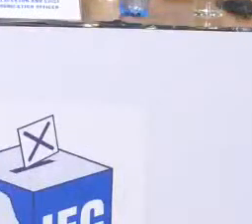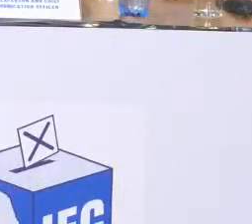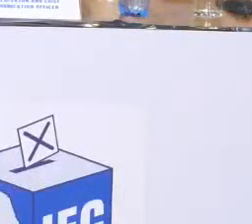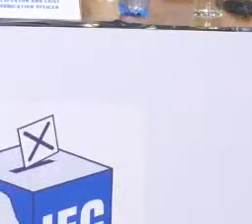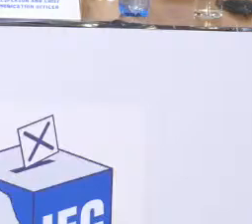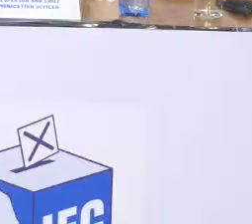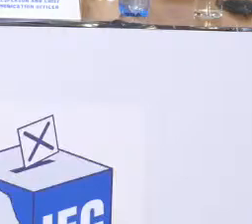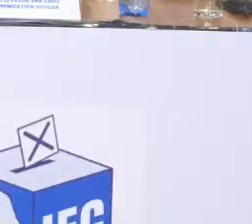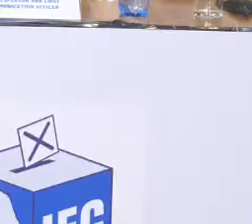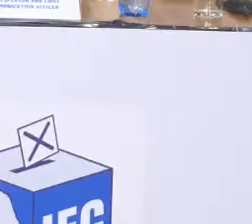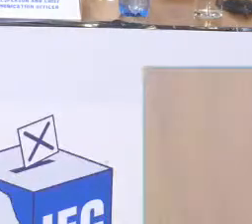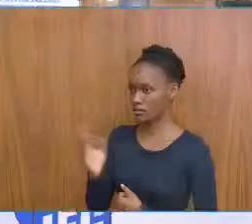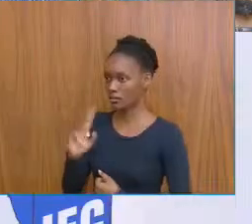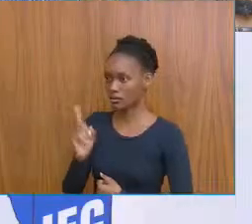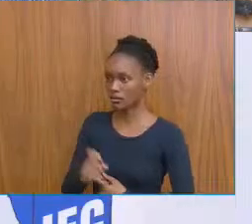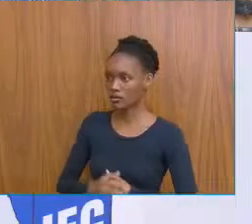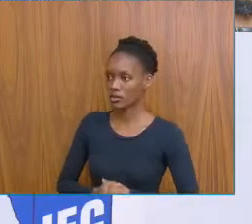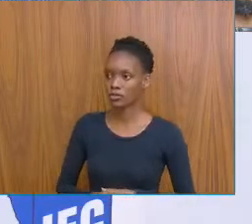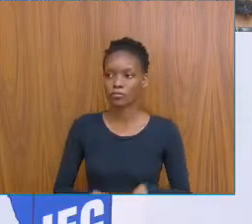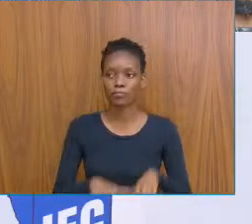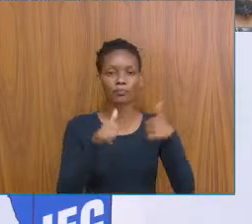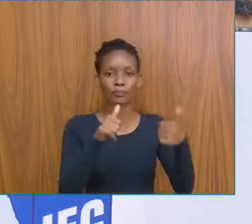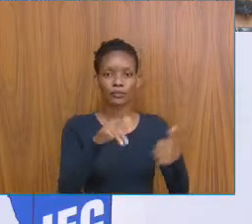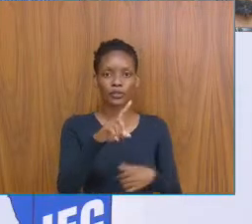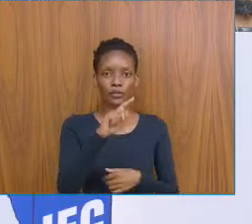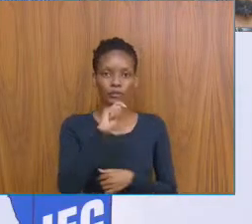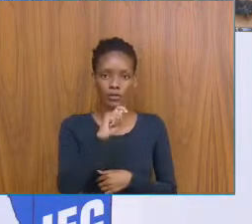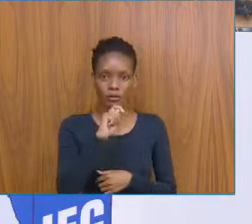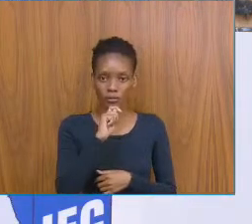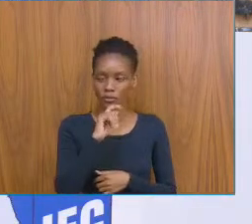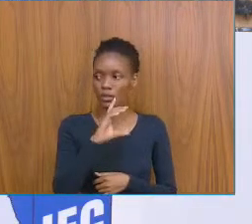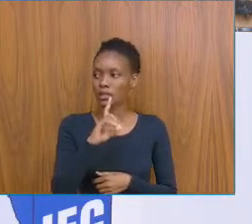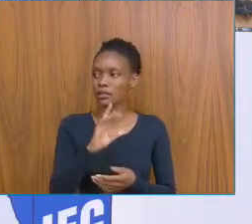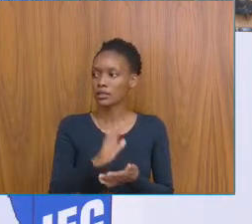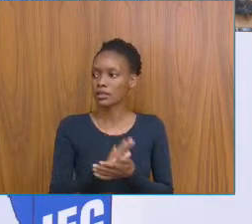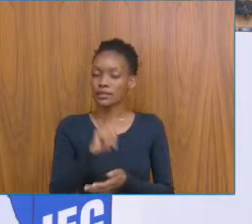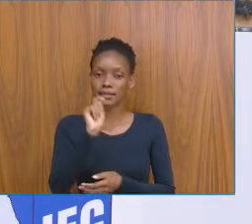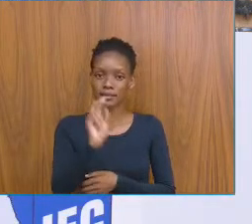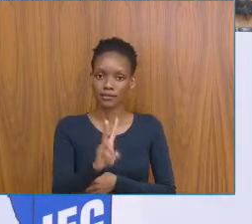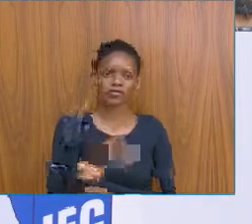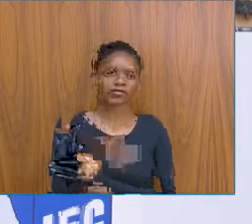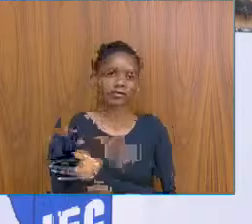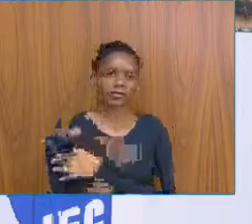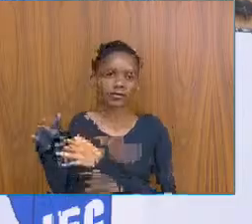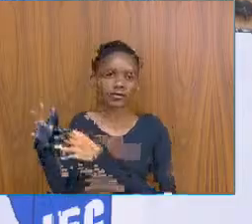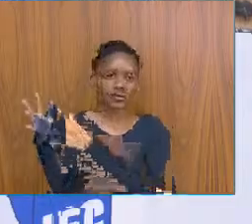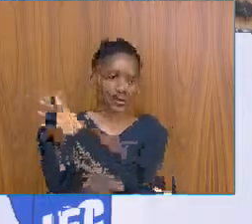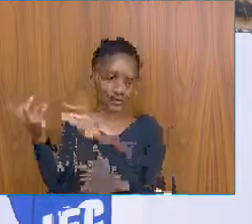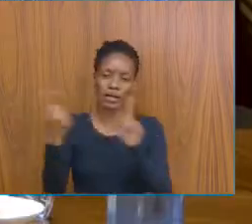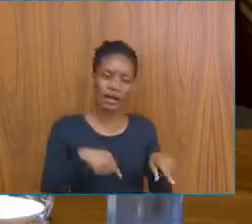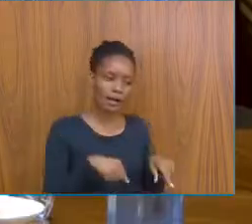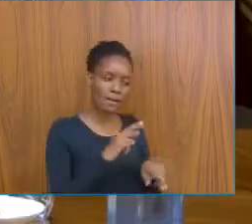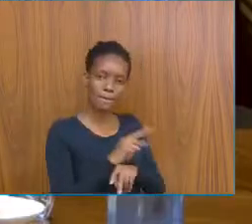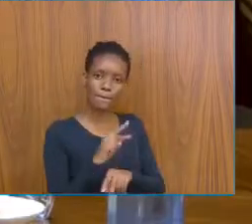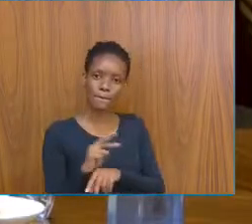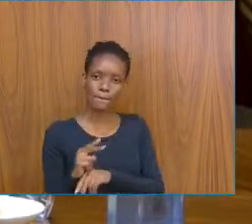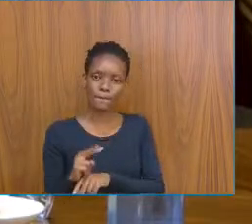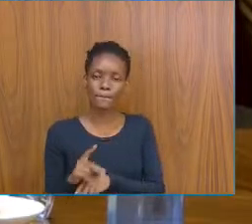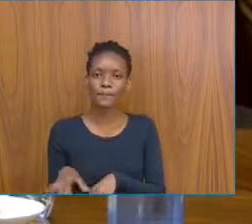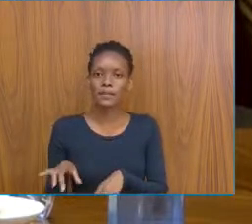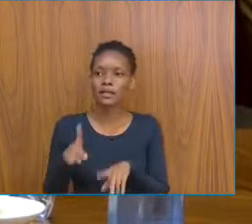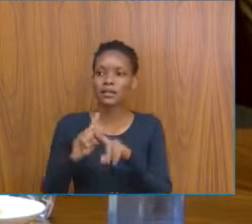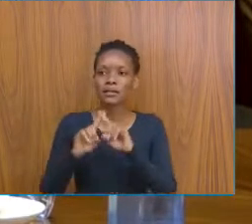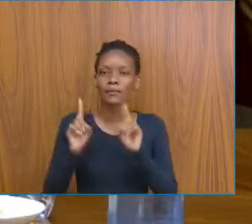I'm going to change. Thank you so much, President. Good morning. We Ganyo, MDN TV. I've got only two questions, but the intention was not to undermine